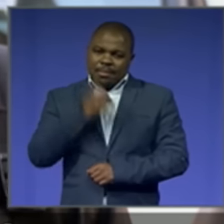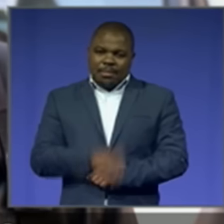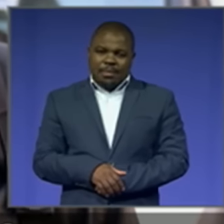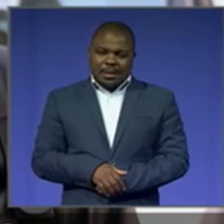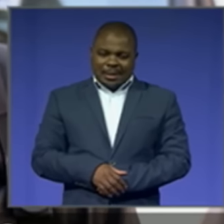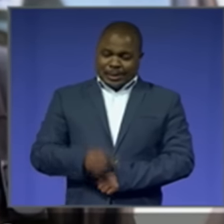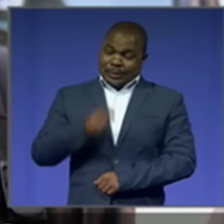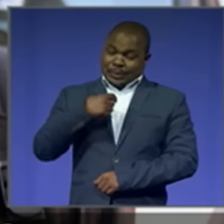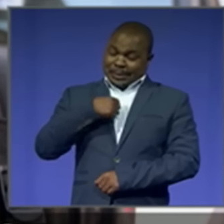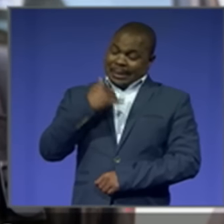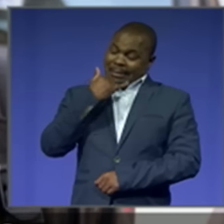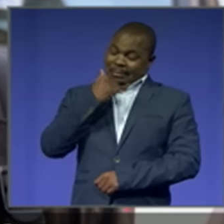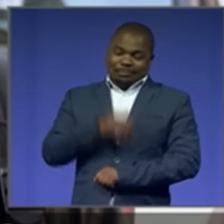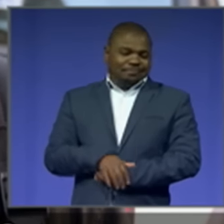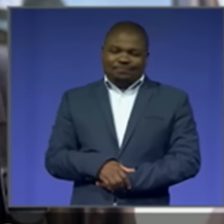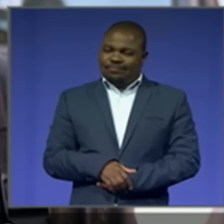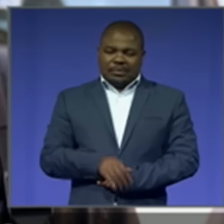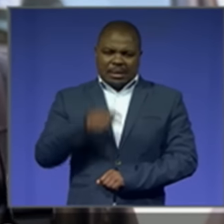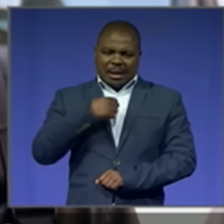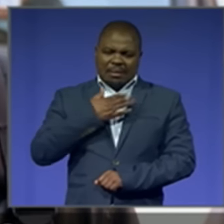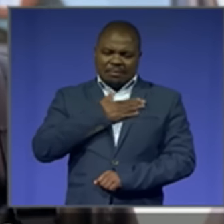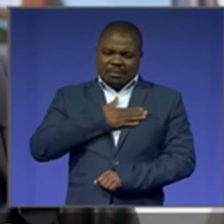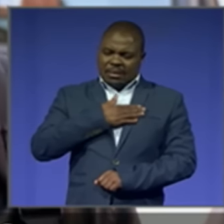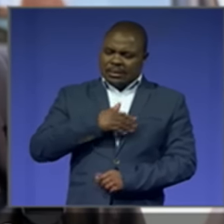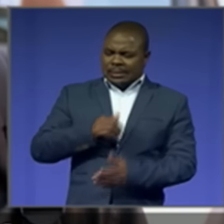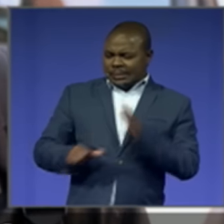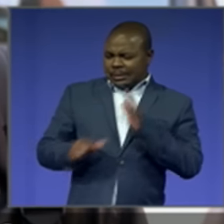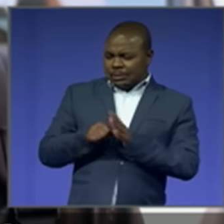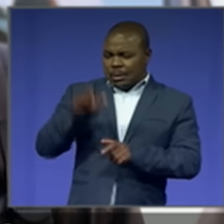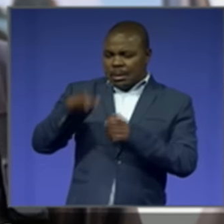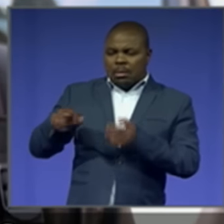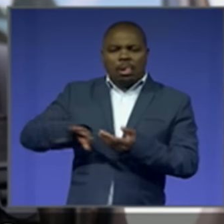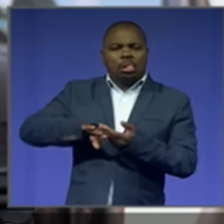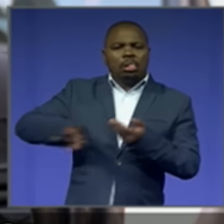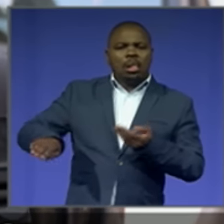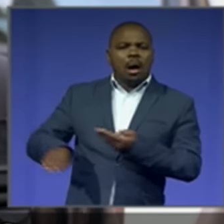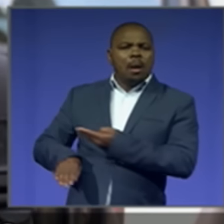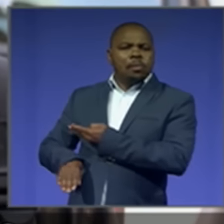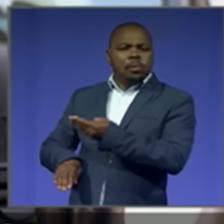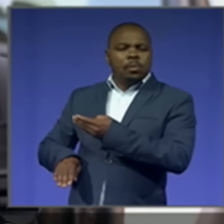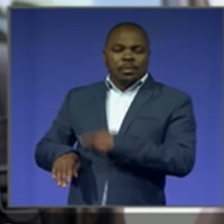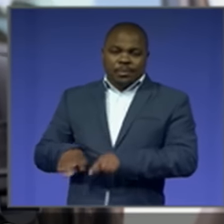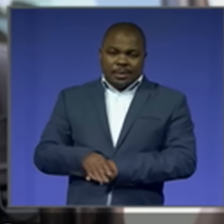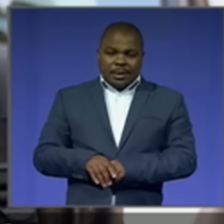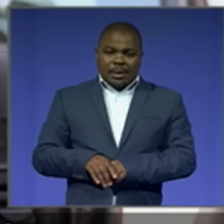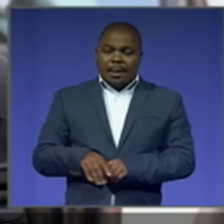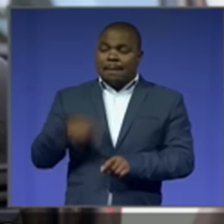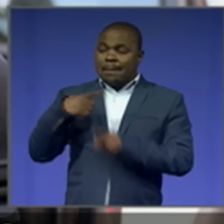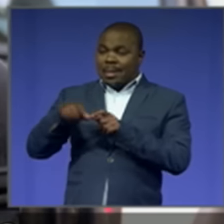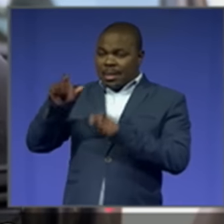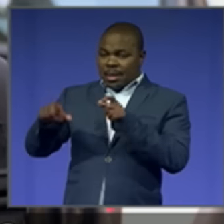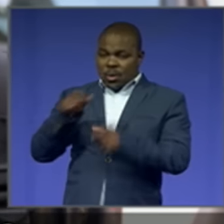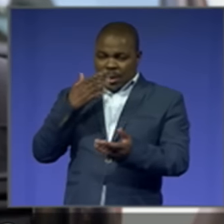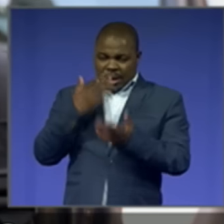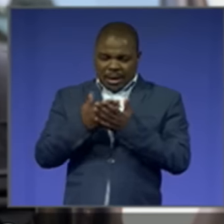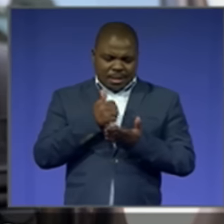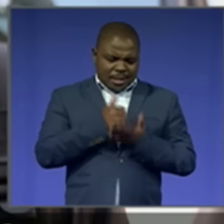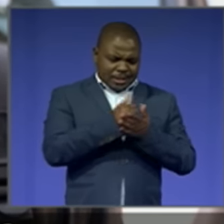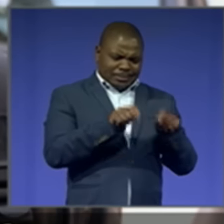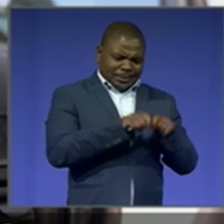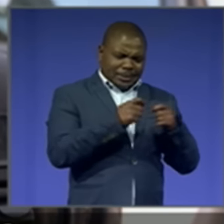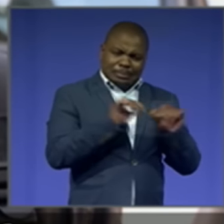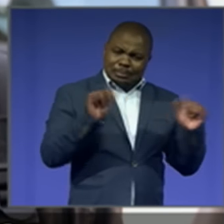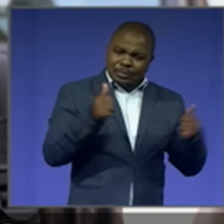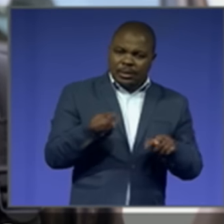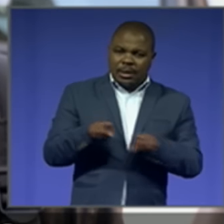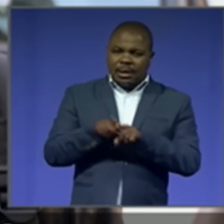happy because I feel like he left some very important players. We have players that can have a good impact on the squad.